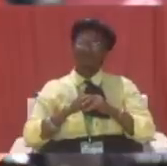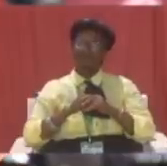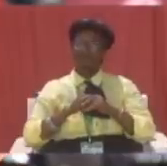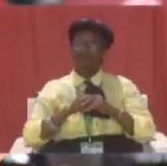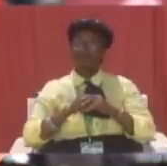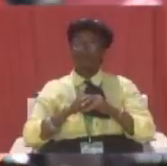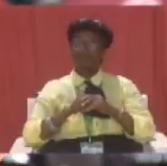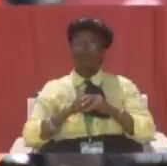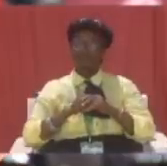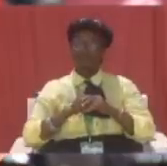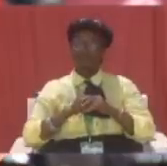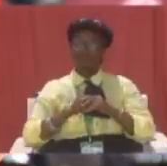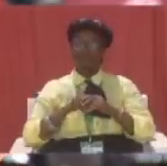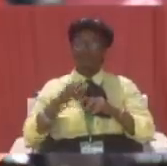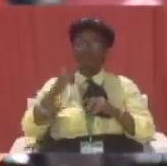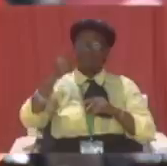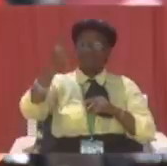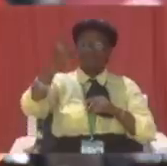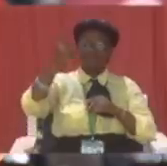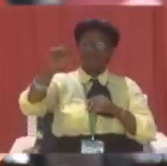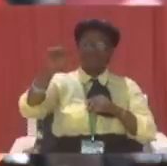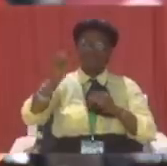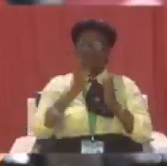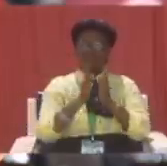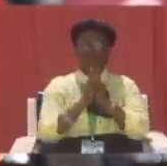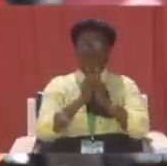The prayer will be for just 15 minutes.